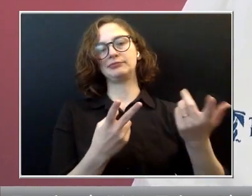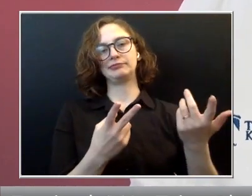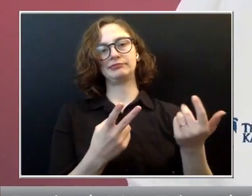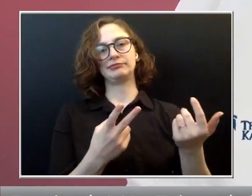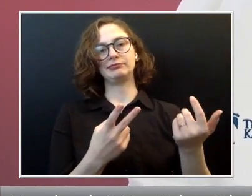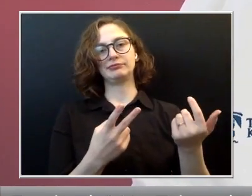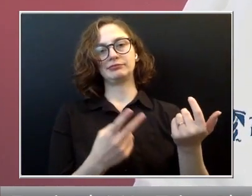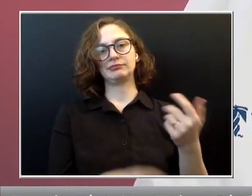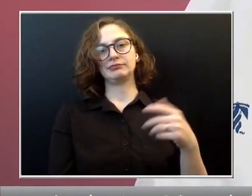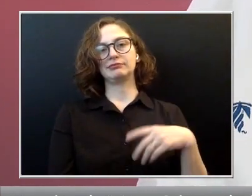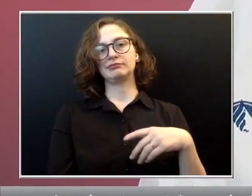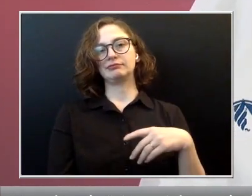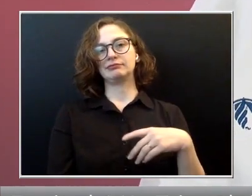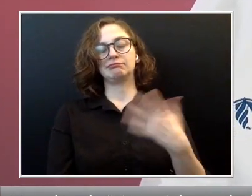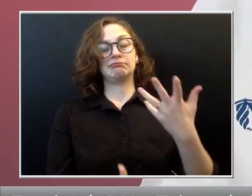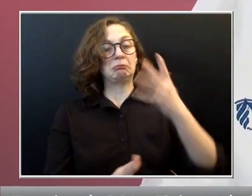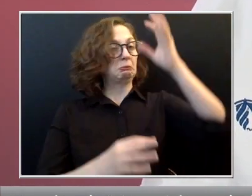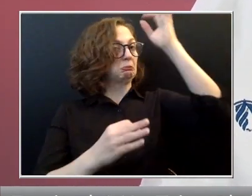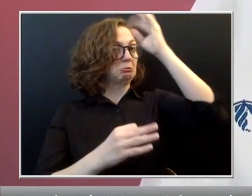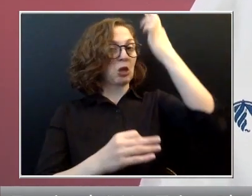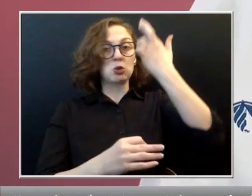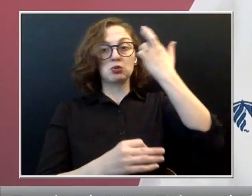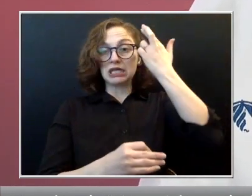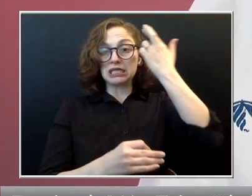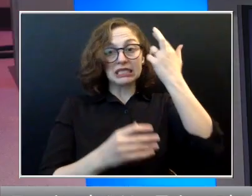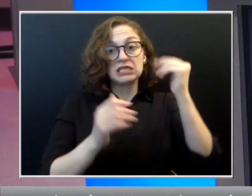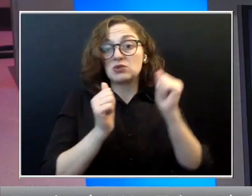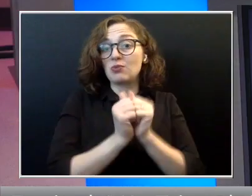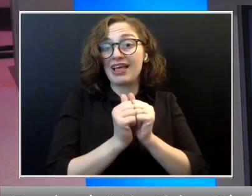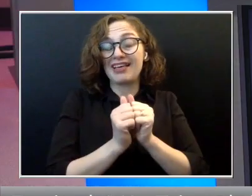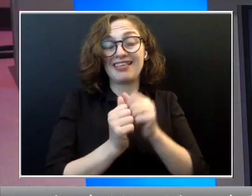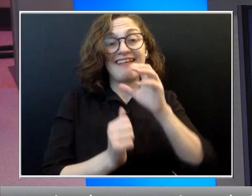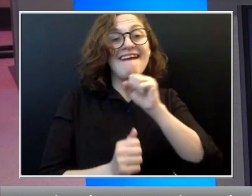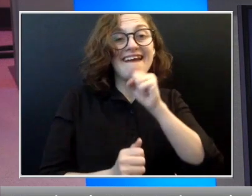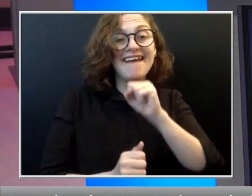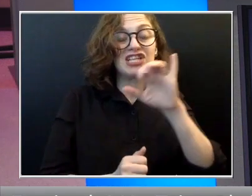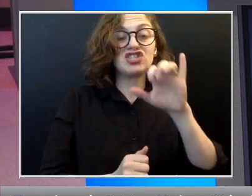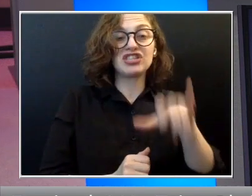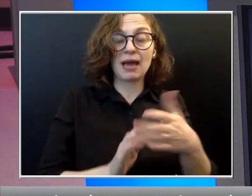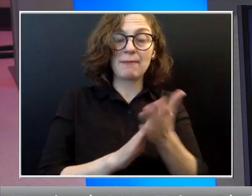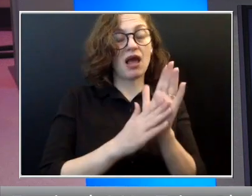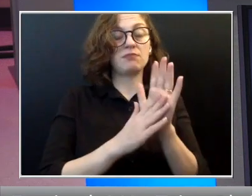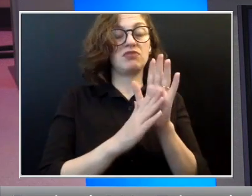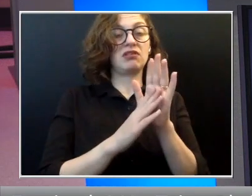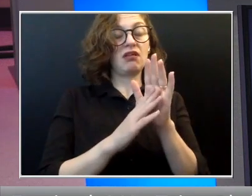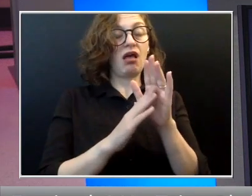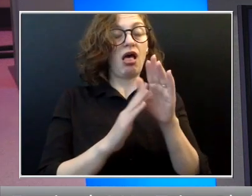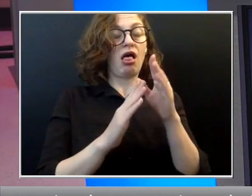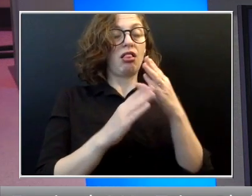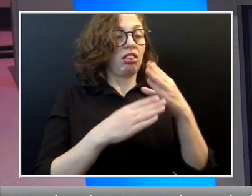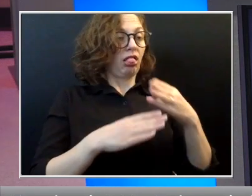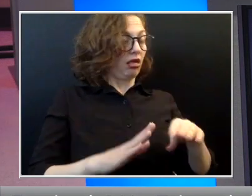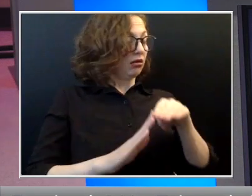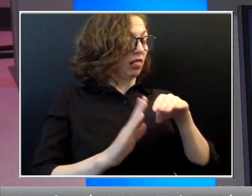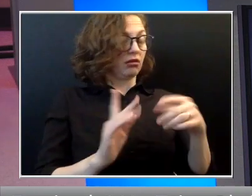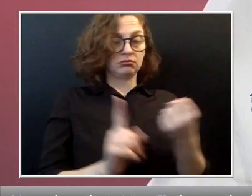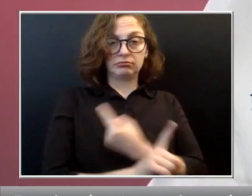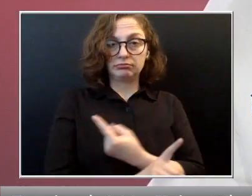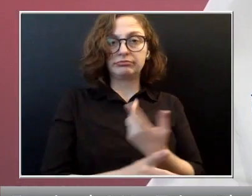with age, this protein becomes unstable. Does it make the heart transplant process more complicated? Absolutely.